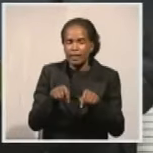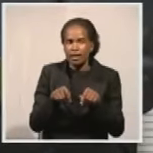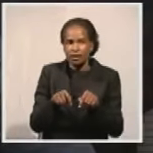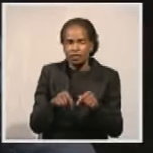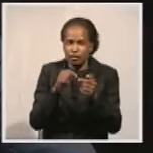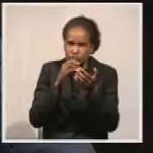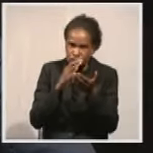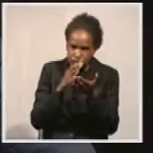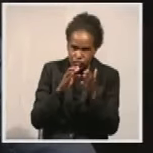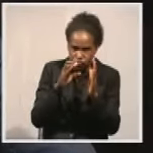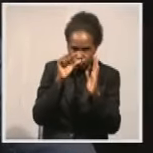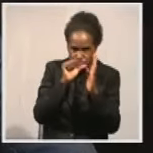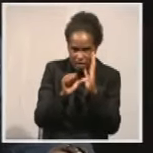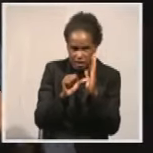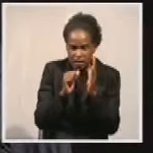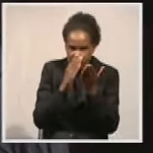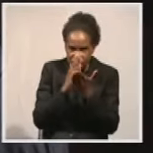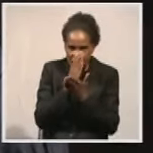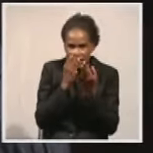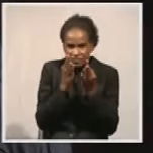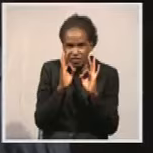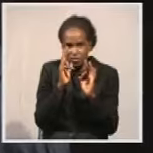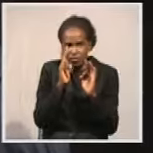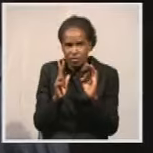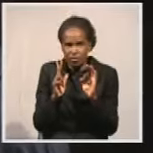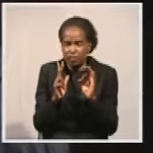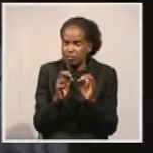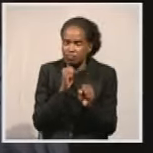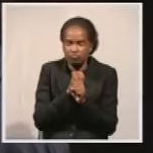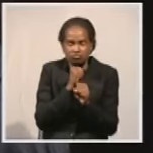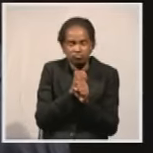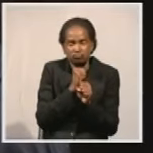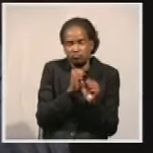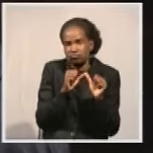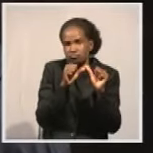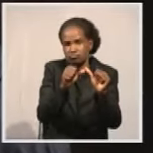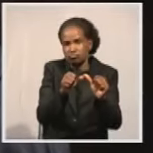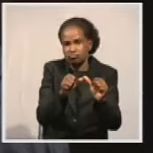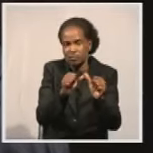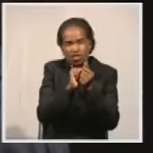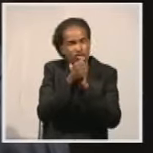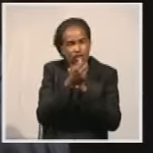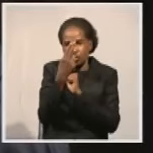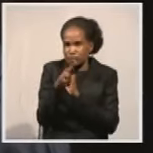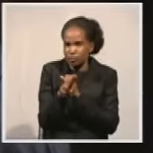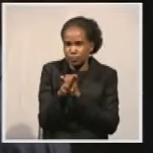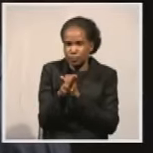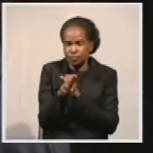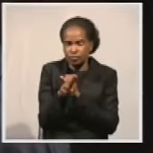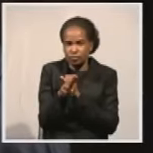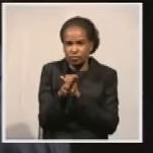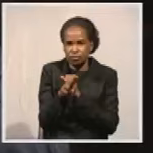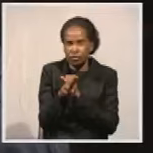rights and freedoms that are enshrined here should not be negated from, ever. They should not be changed